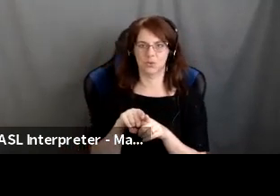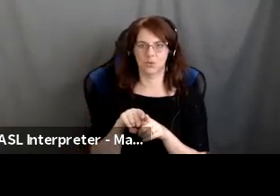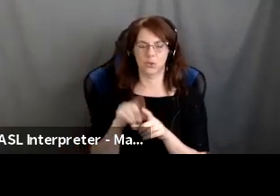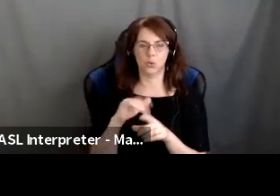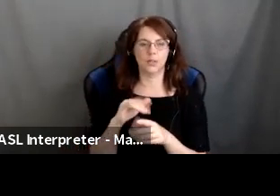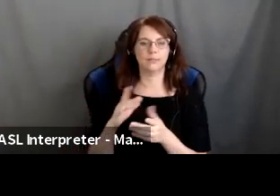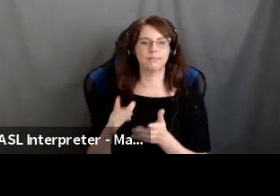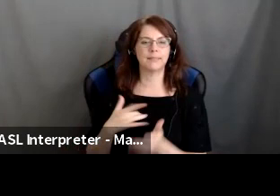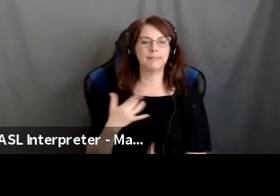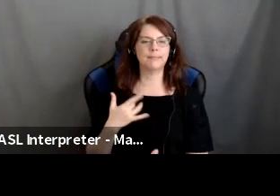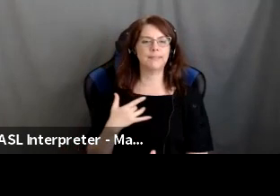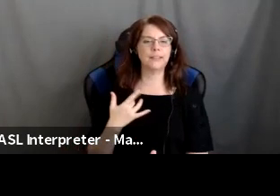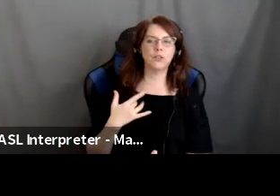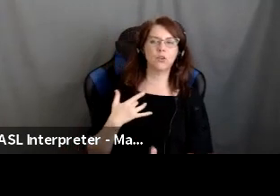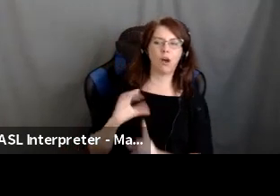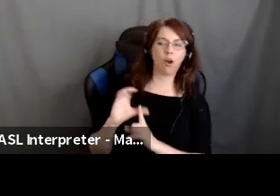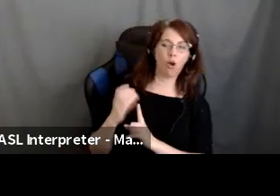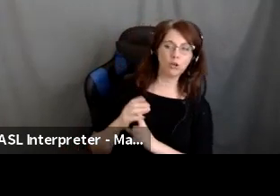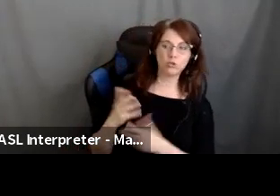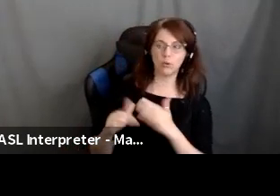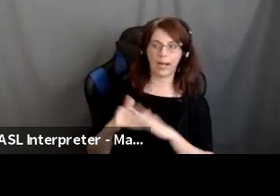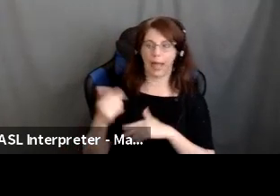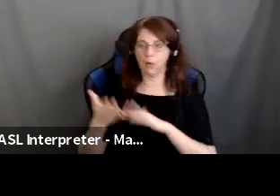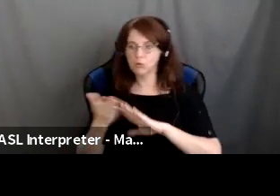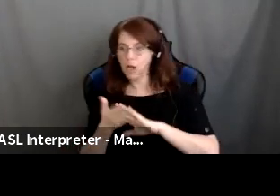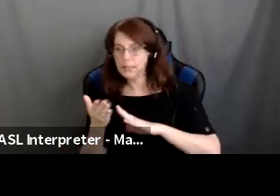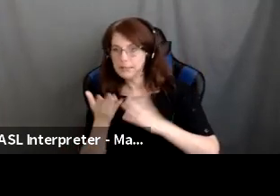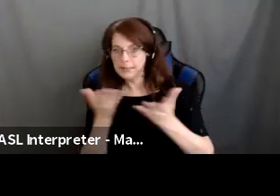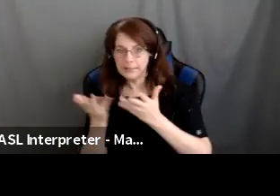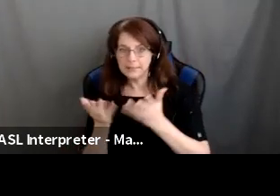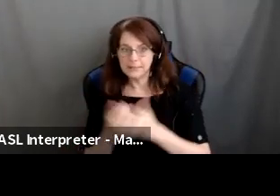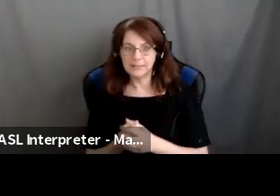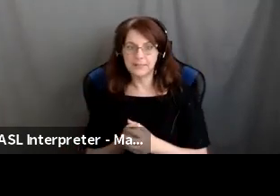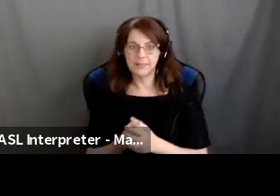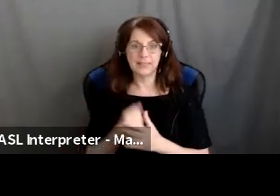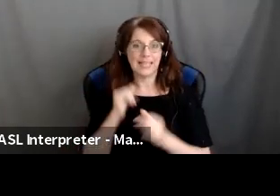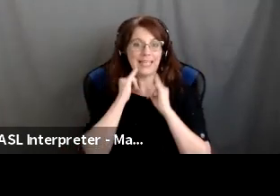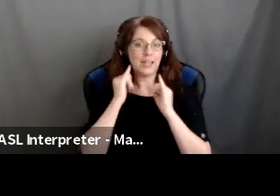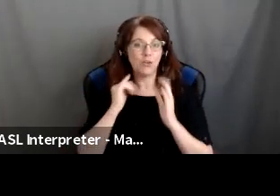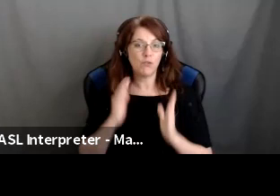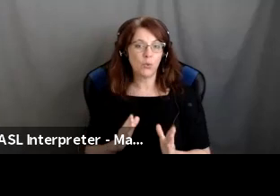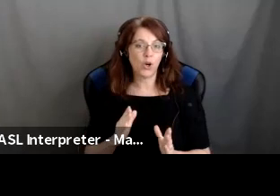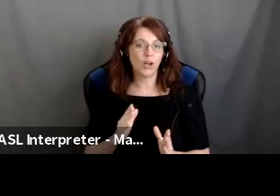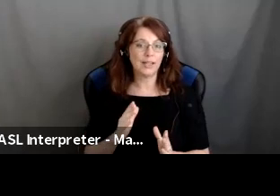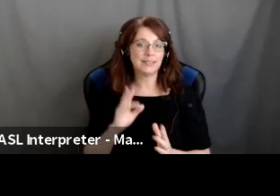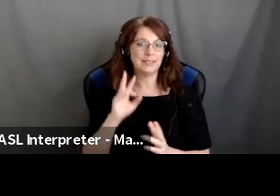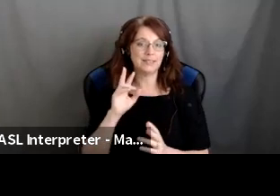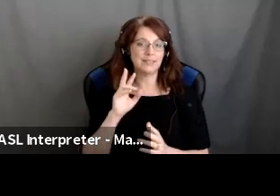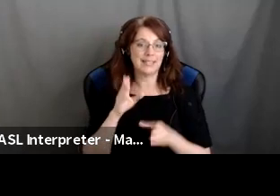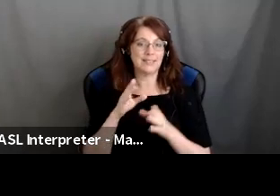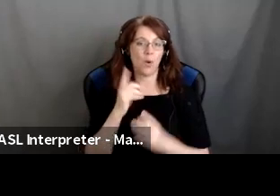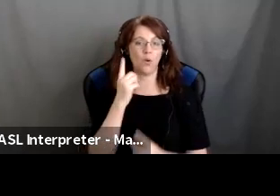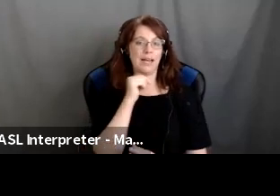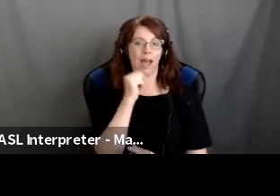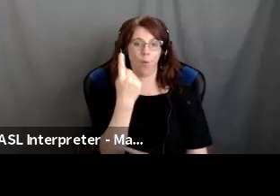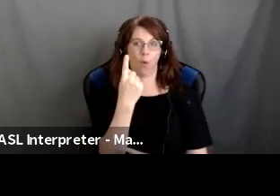kind of the place and how things are run at the company. Because an interviewer is a two-way street. It's